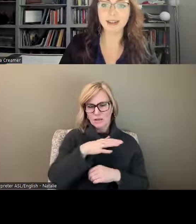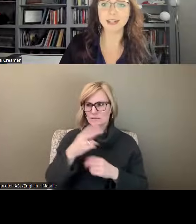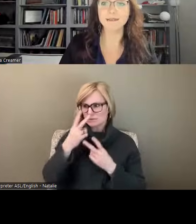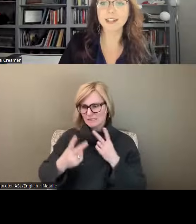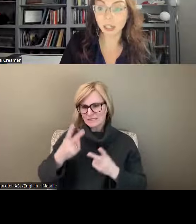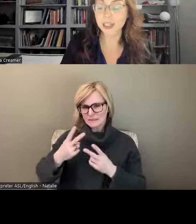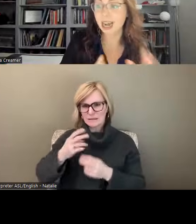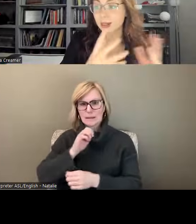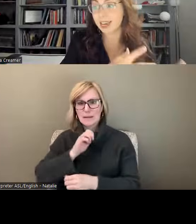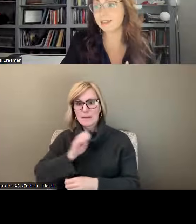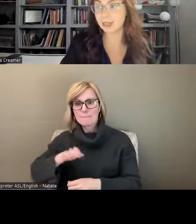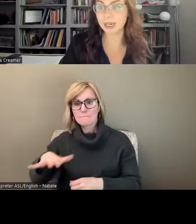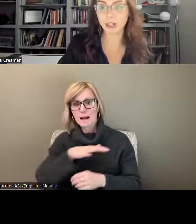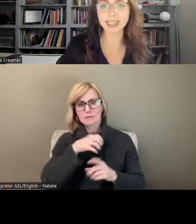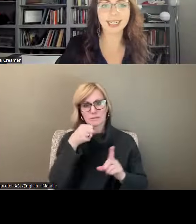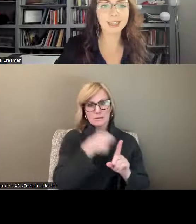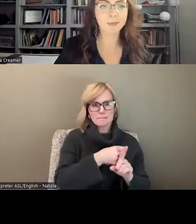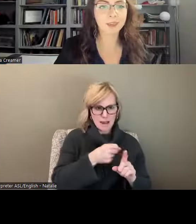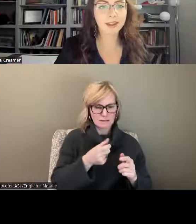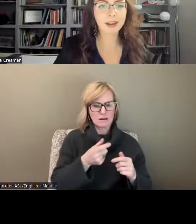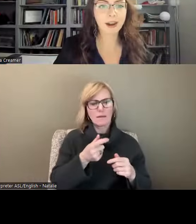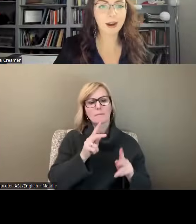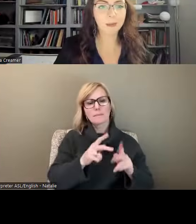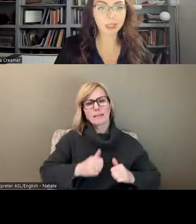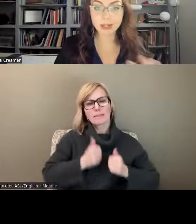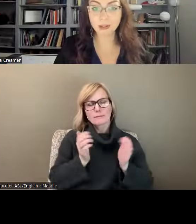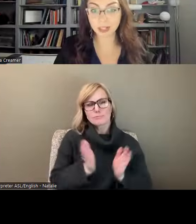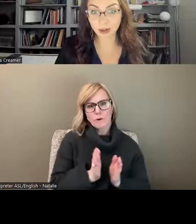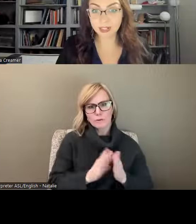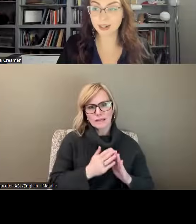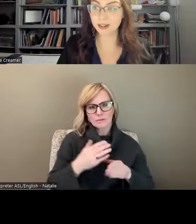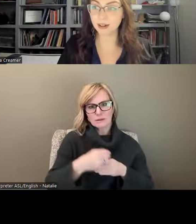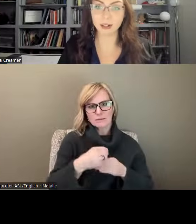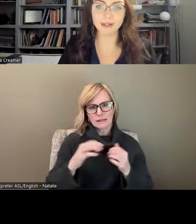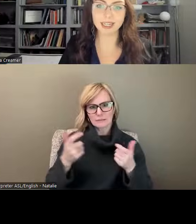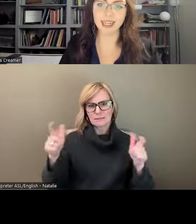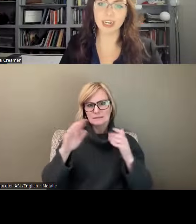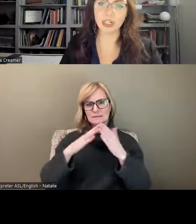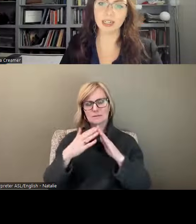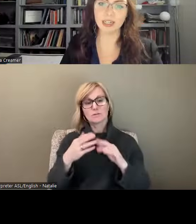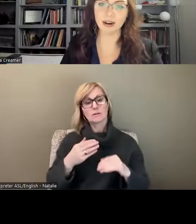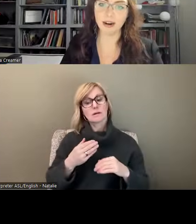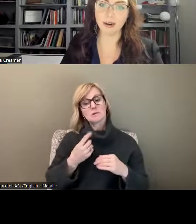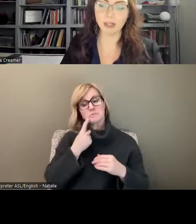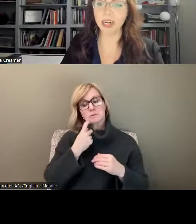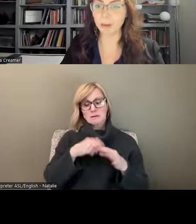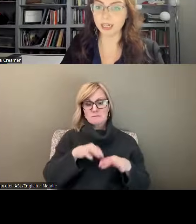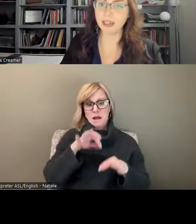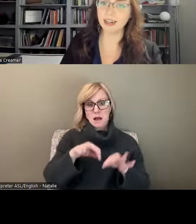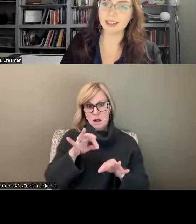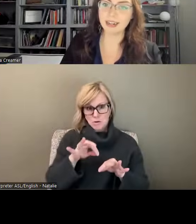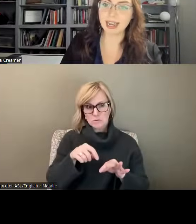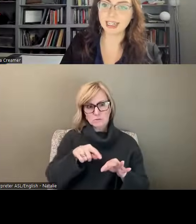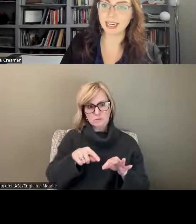the lives of villagers outside of these major cities. Preliminary results of our new investigations, which are now